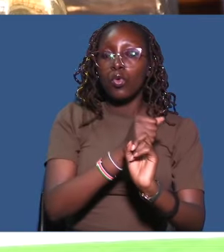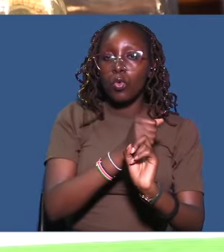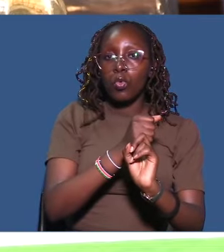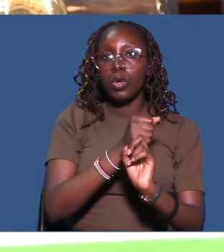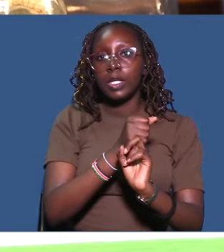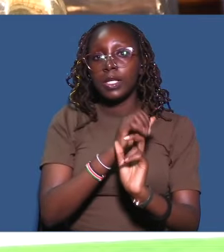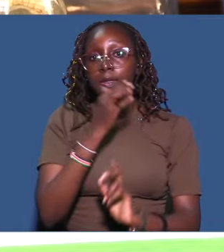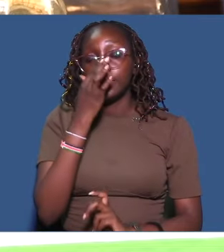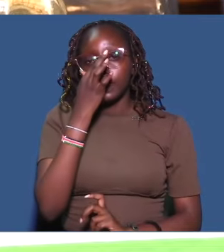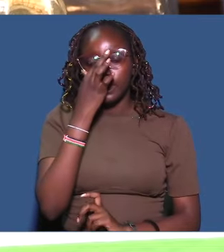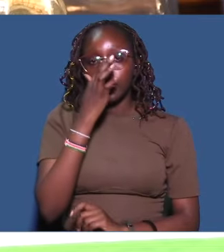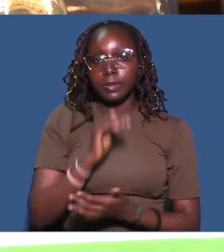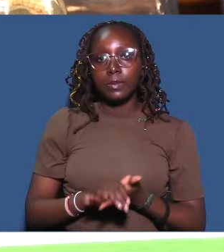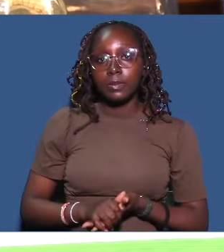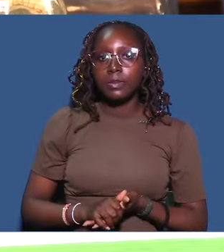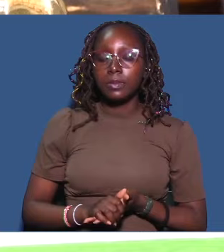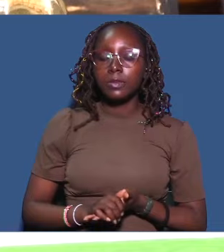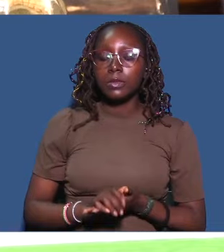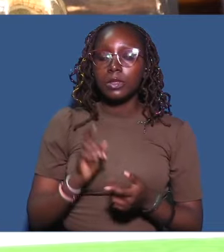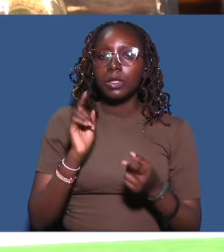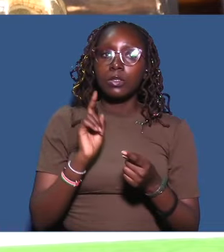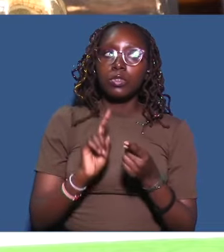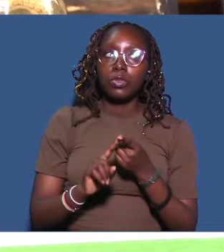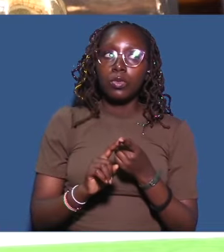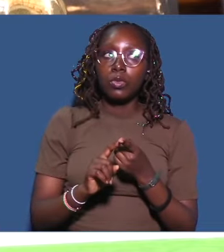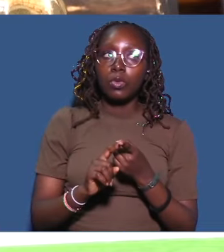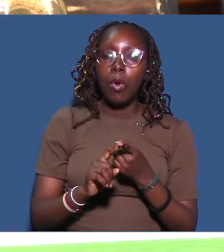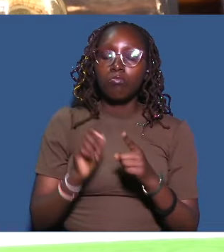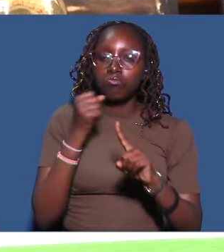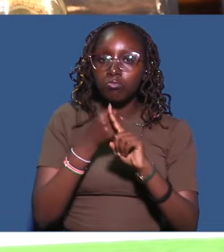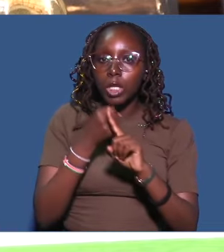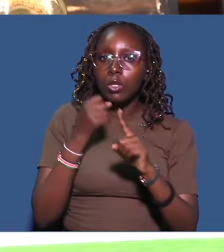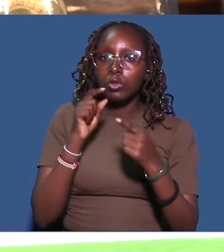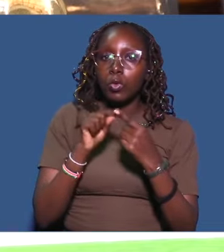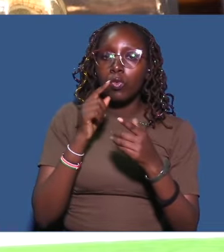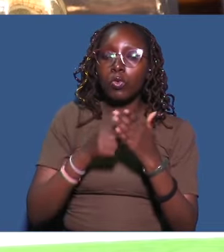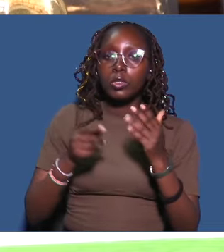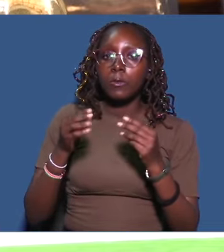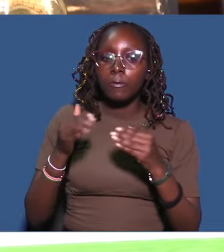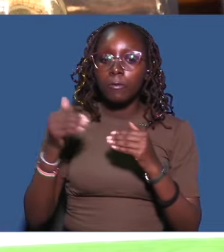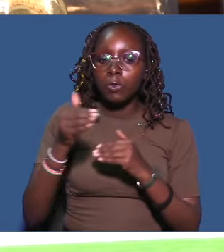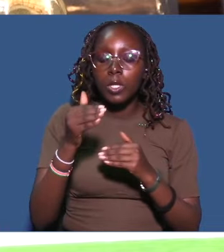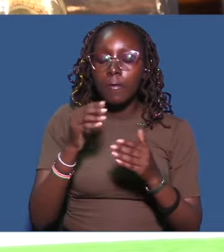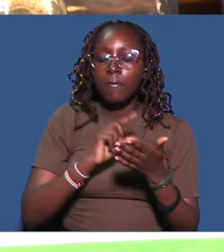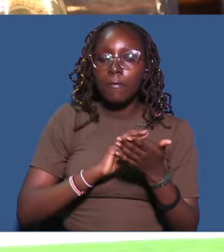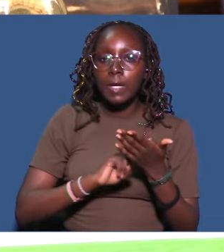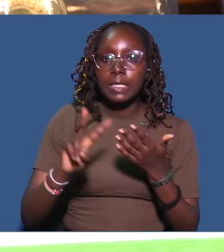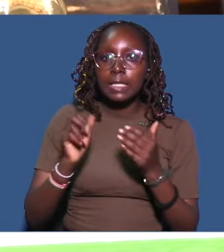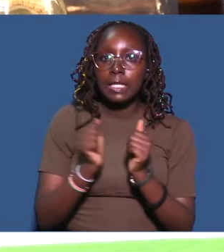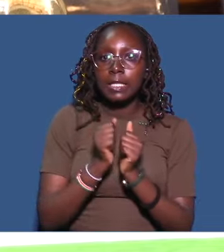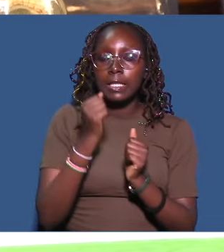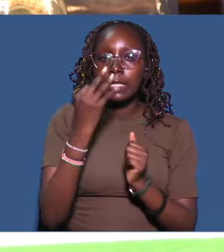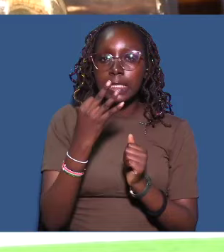goals. Straining towards what lies ahead. That is called, Paul, you know, verse 13 is so rich. Verse 13 is so rich of Philippians chapter